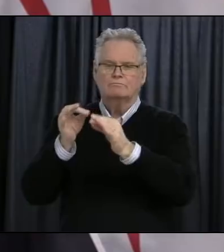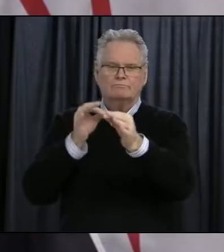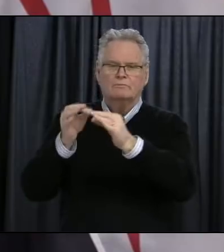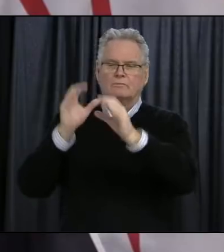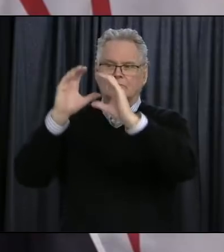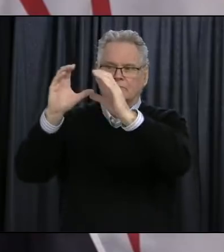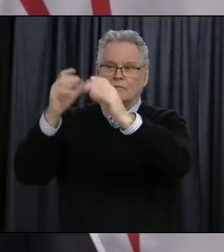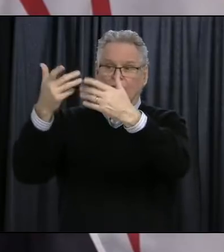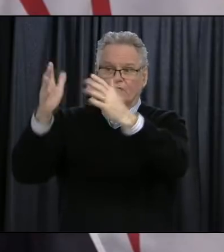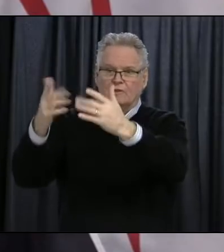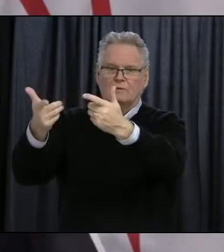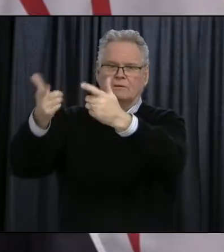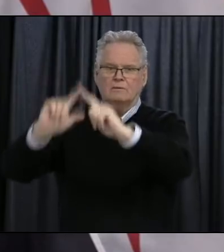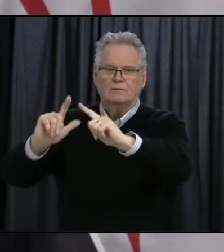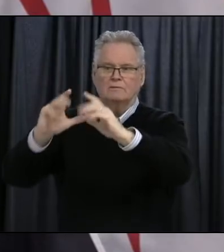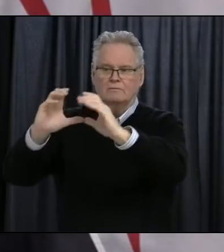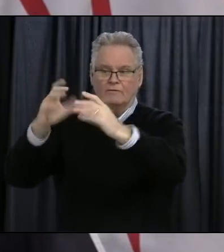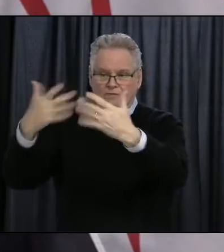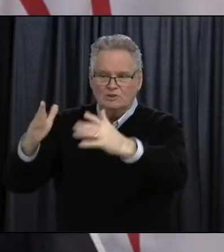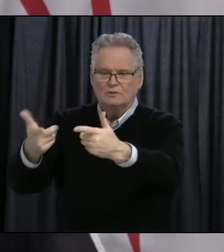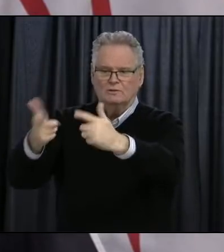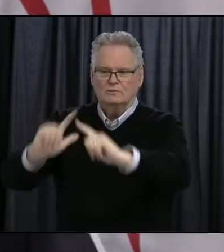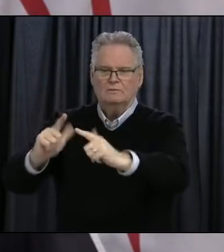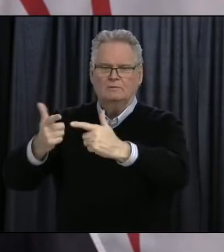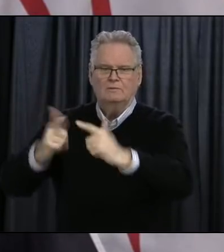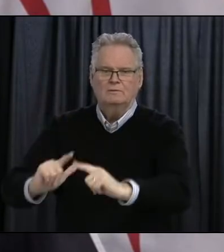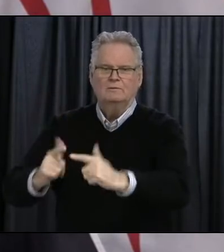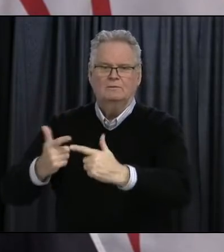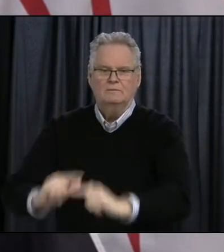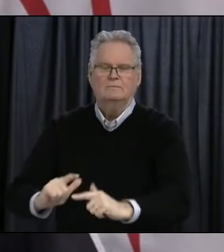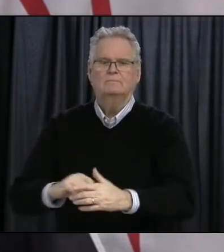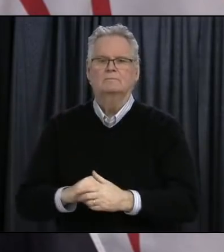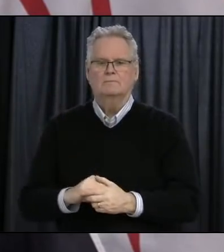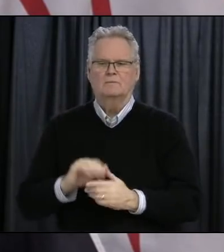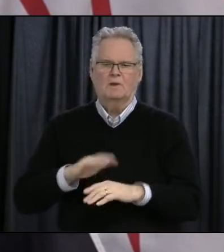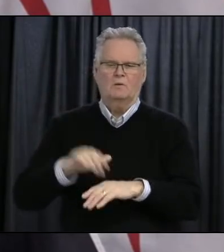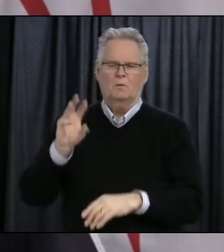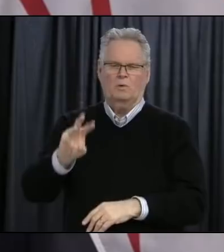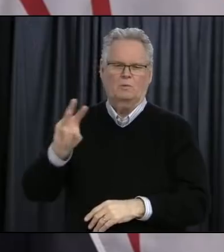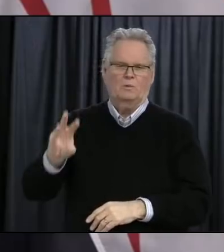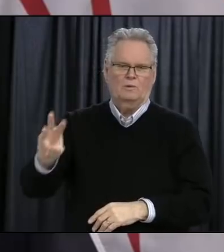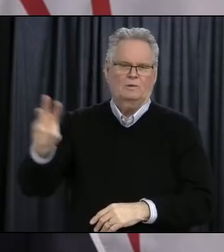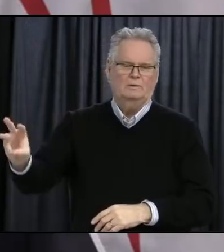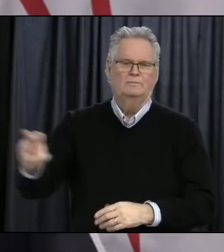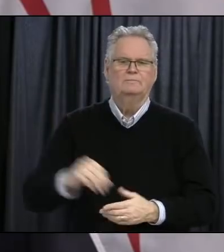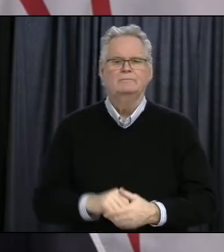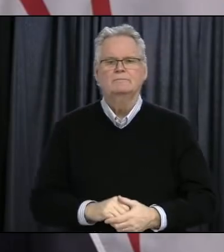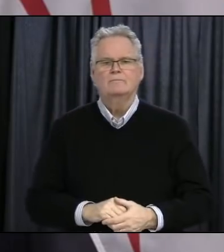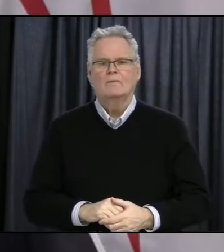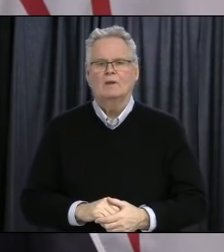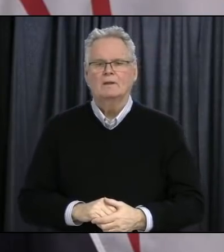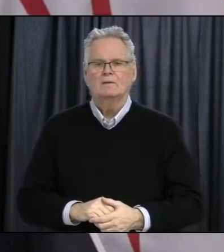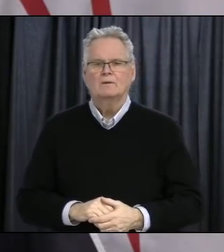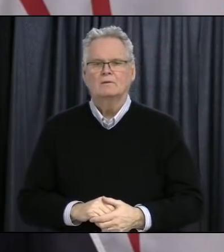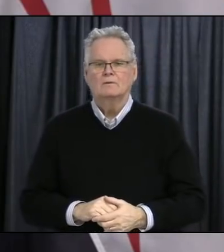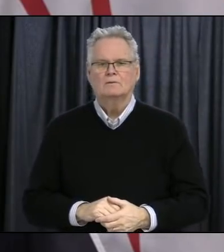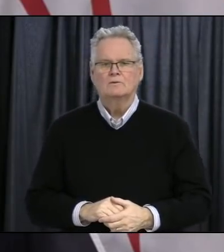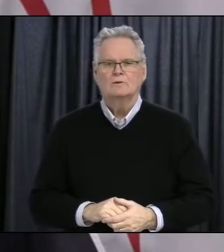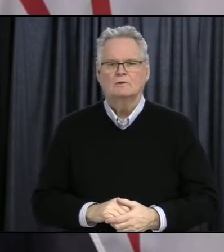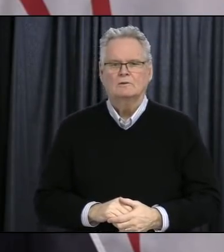I understand that the Cancer Care Program has been receiving questions from patients and healthcare providers about the COVID-19